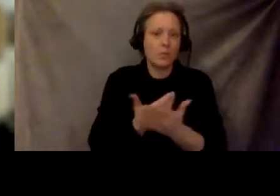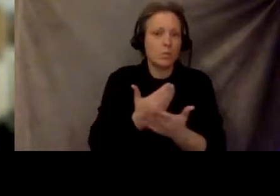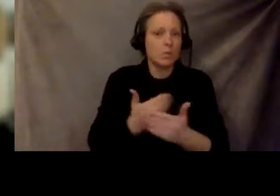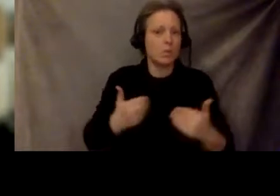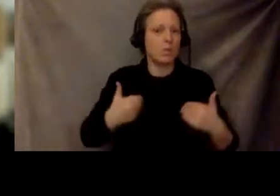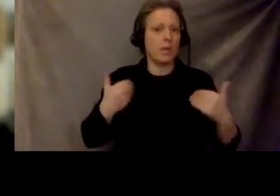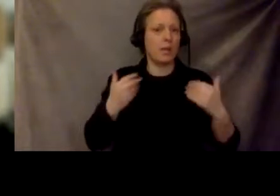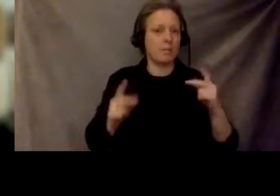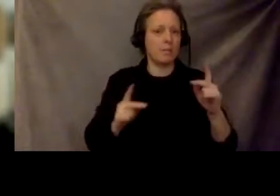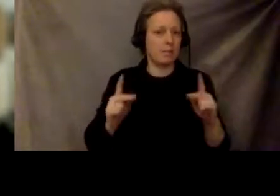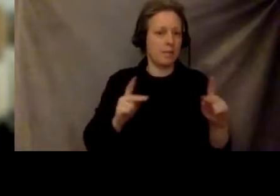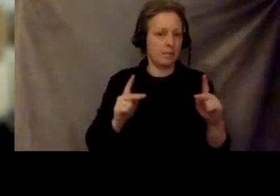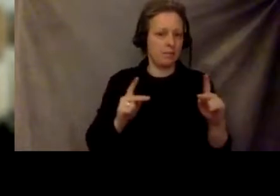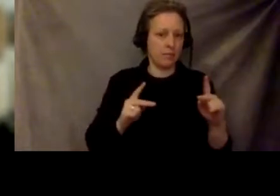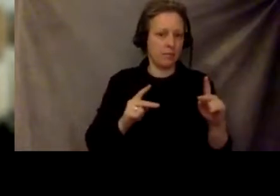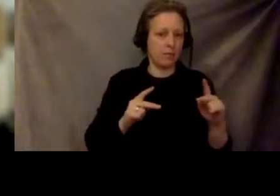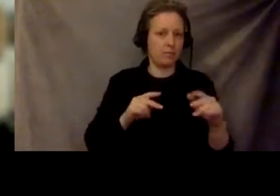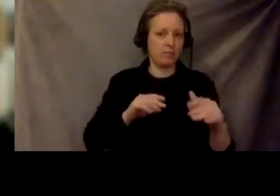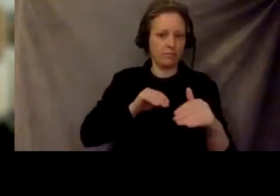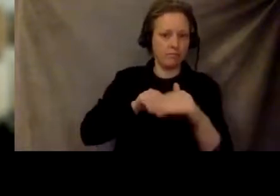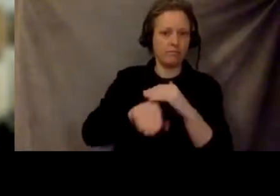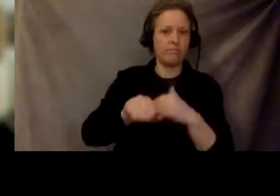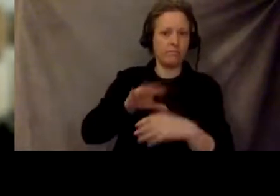see things like Intel, who just took,